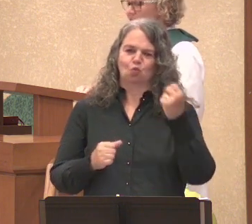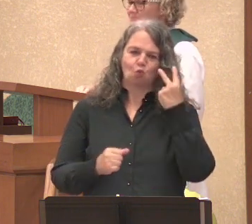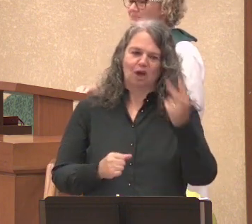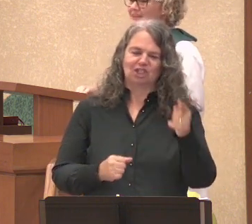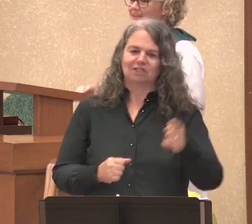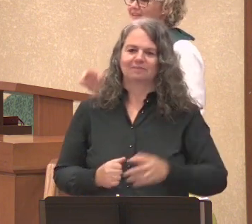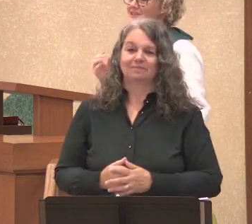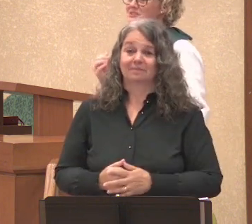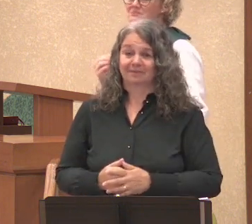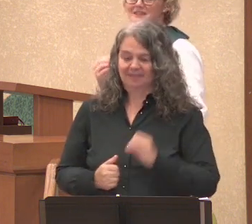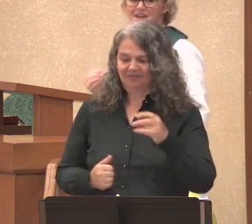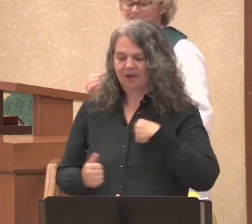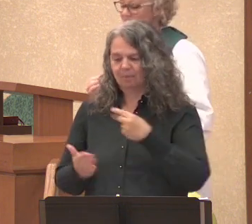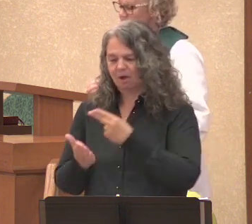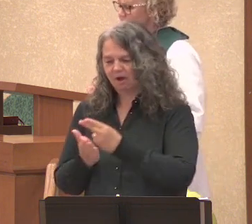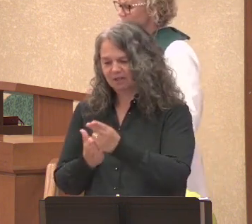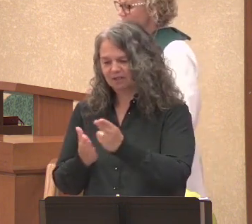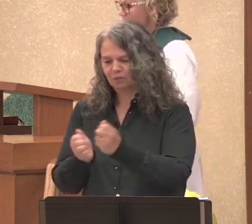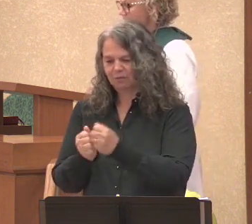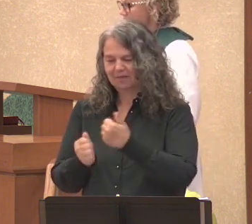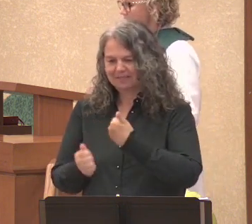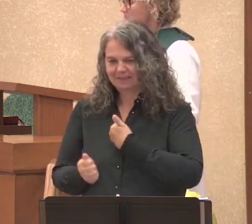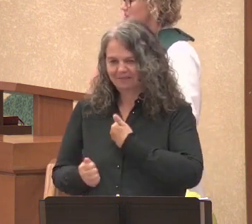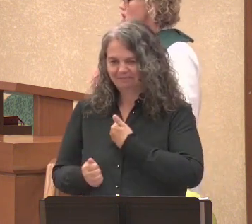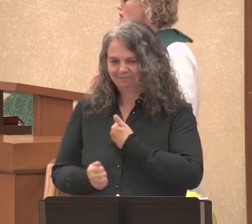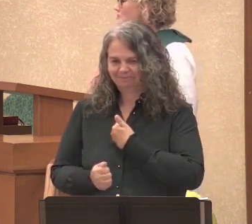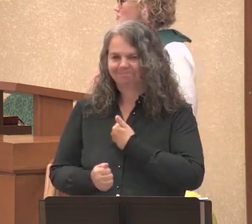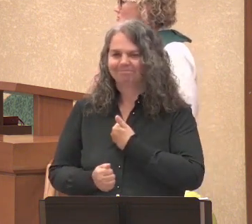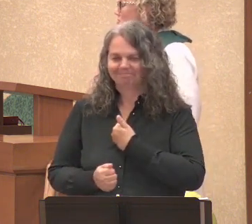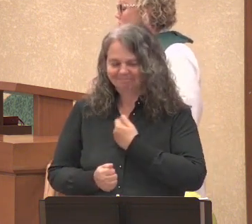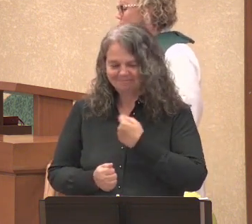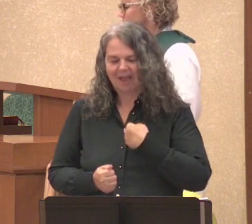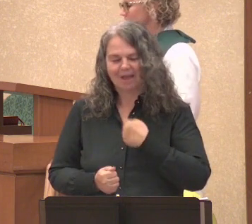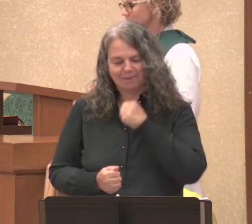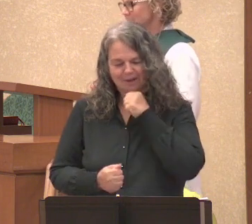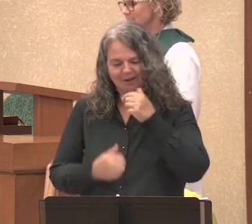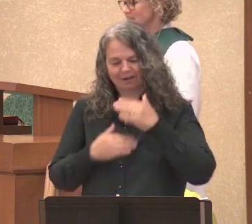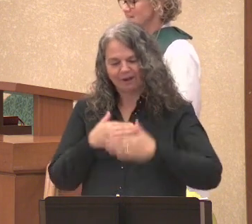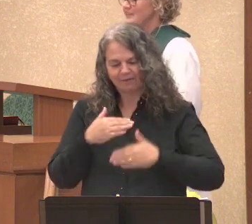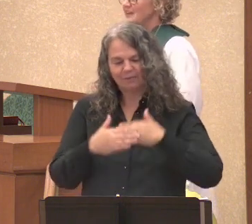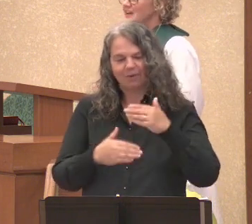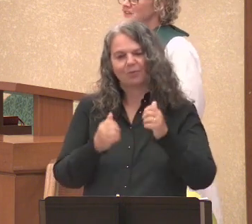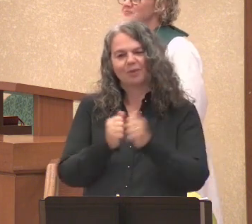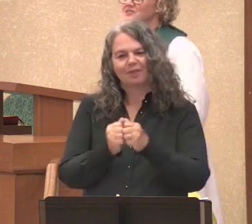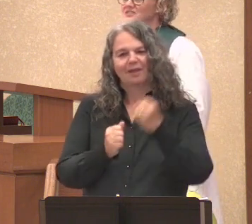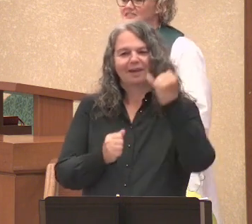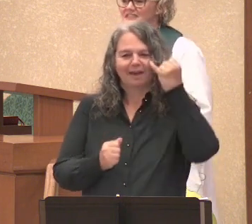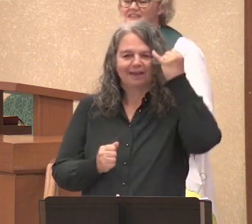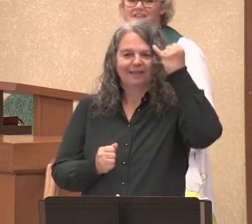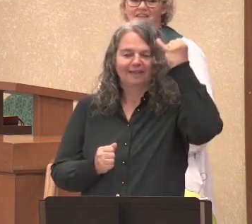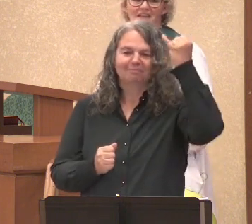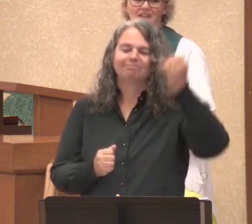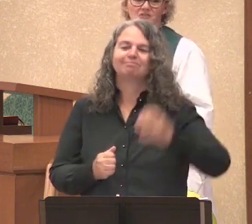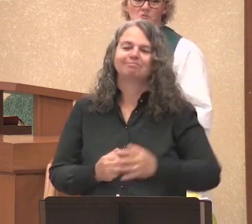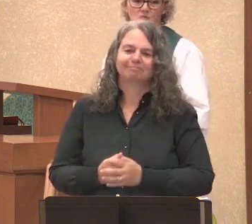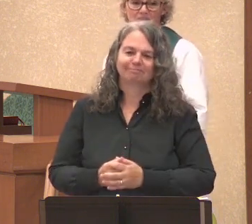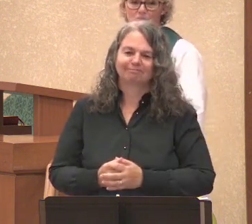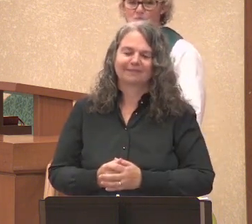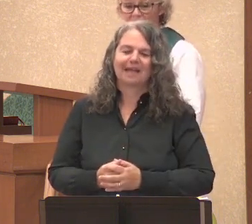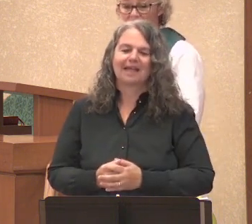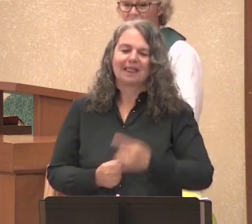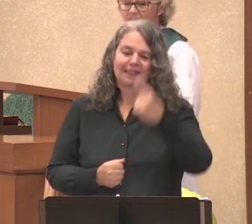myself, it's because I'm uncomfortable with the idea of being seen as